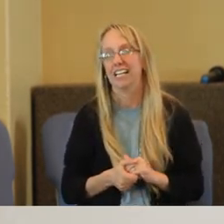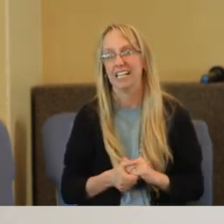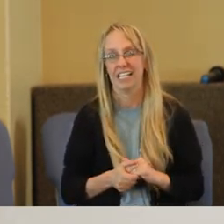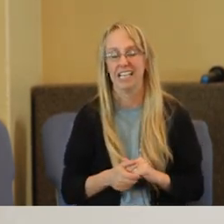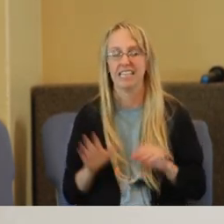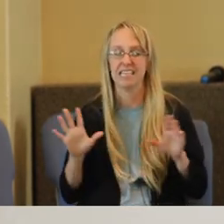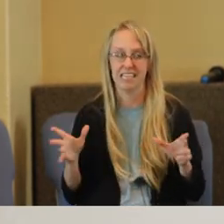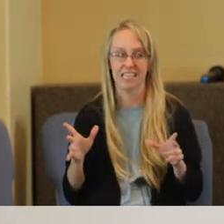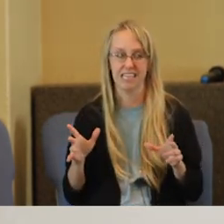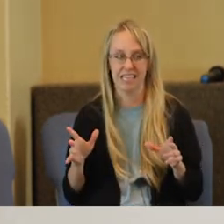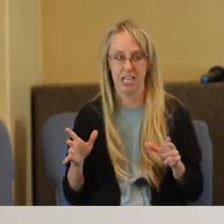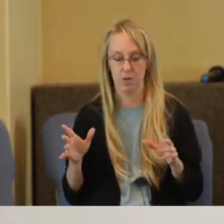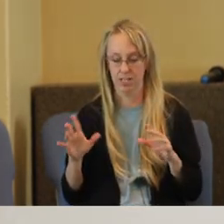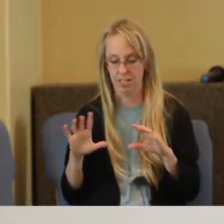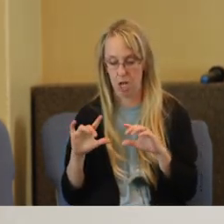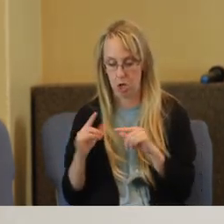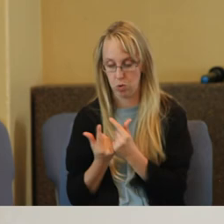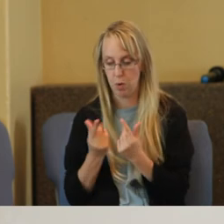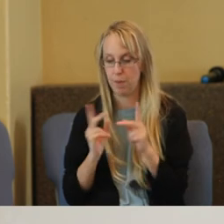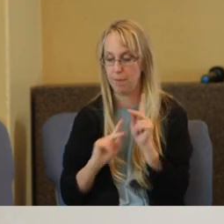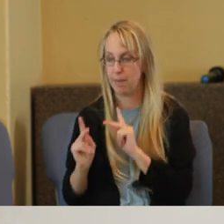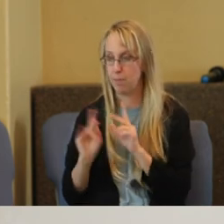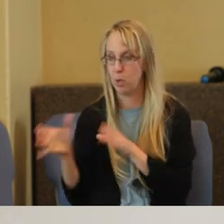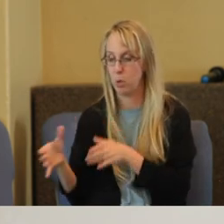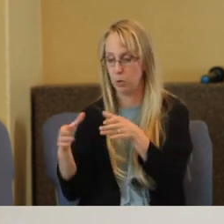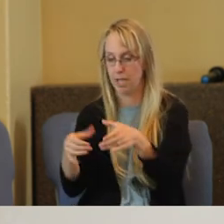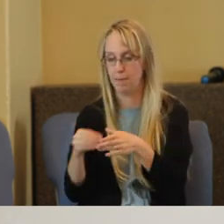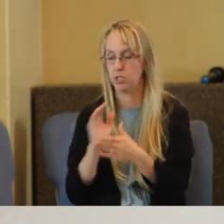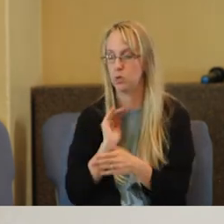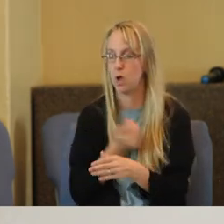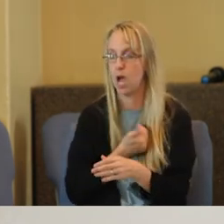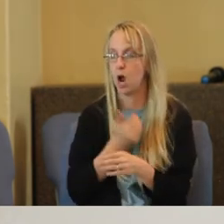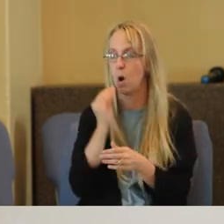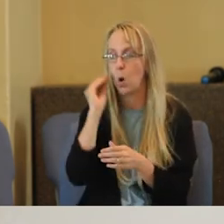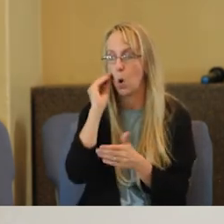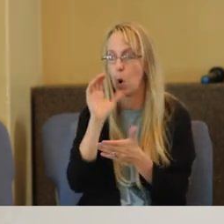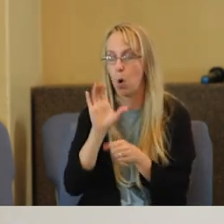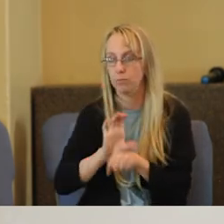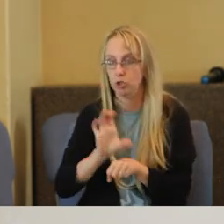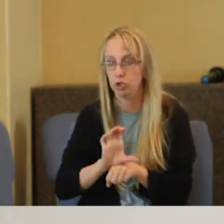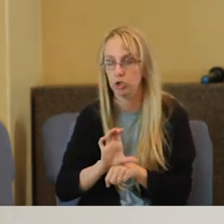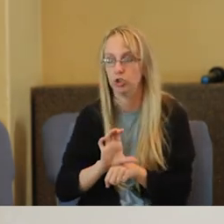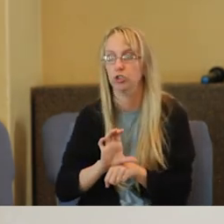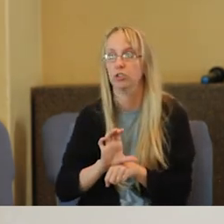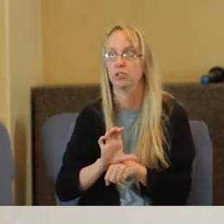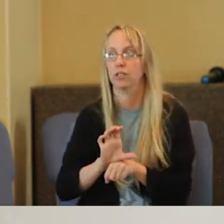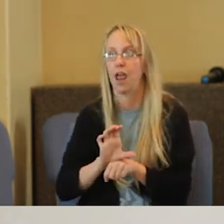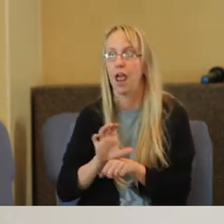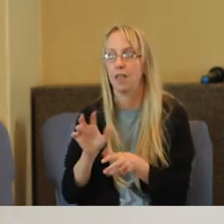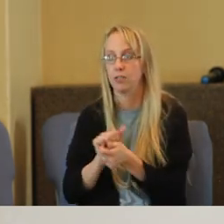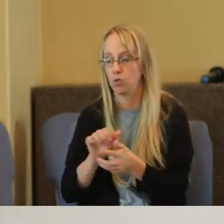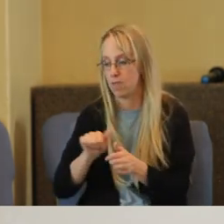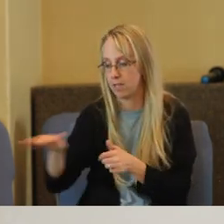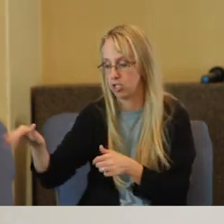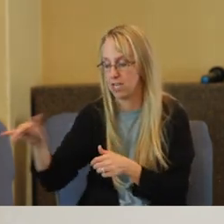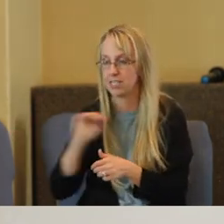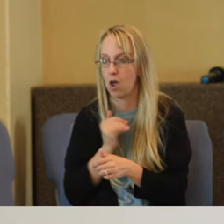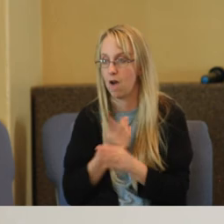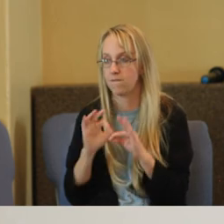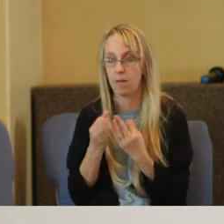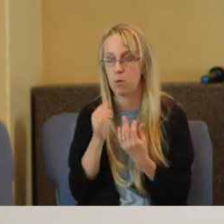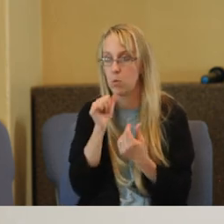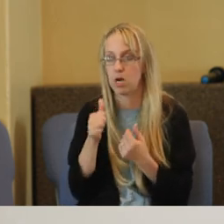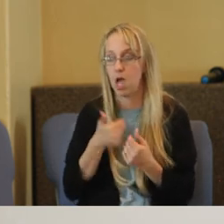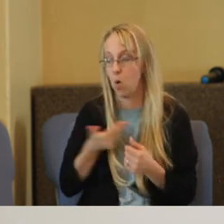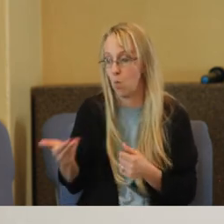a coup of people that came into our home church and destroyed the church, and they chased out all of our family. We are no longer welcome